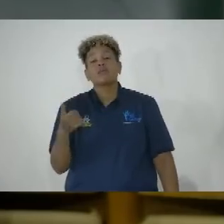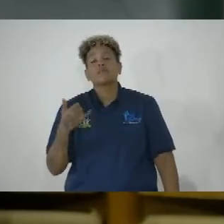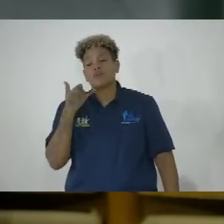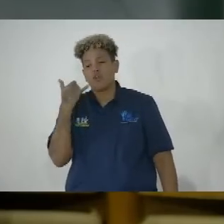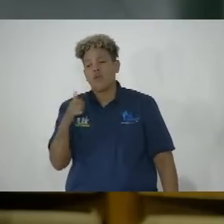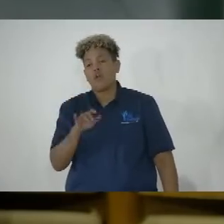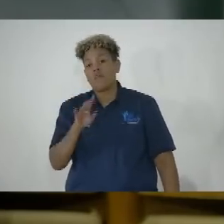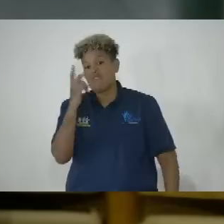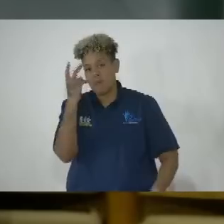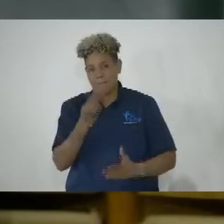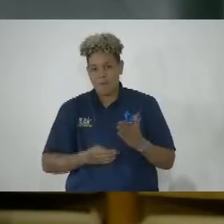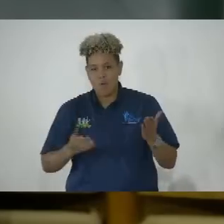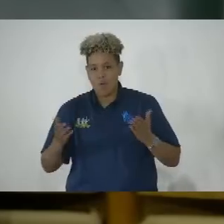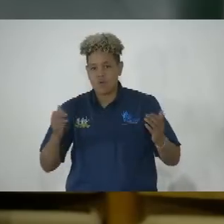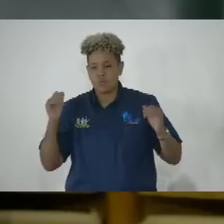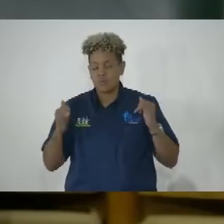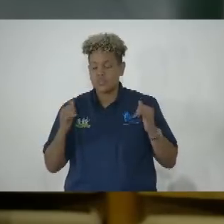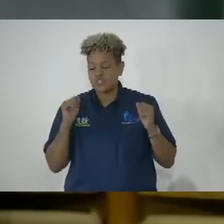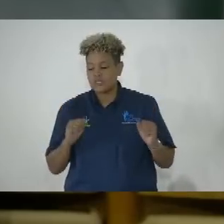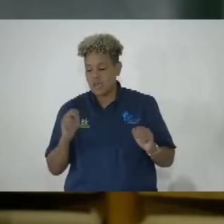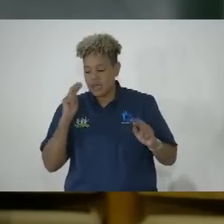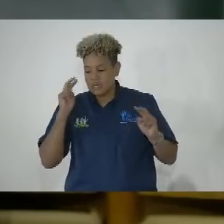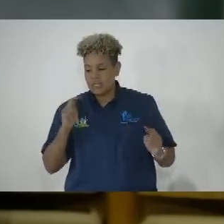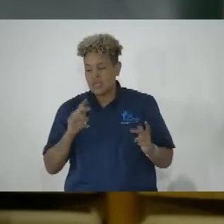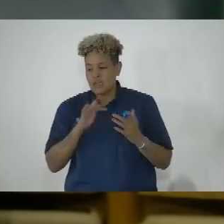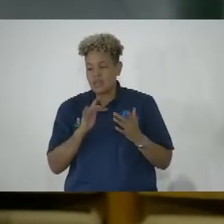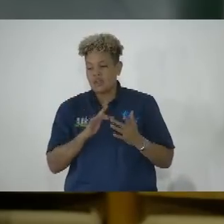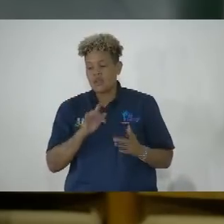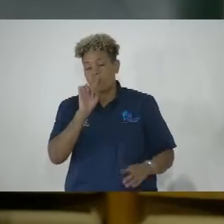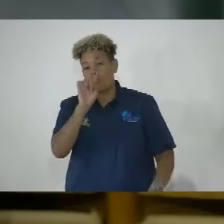Mr. President, which can be contacted at